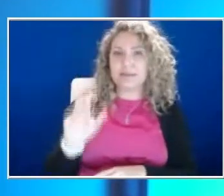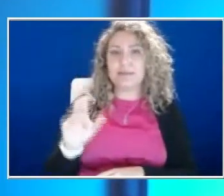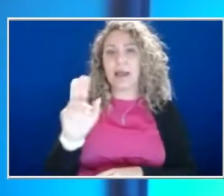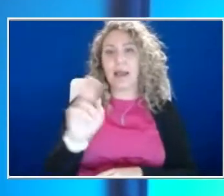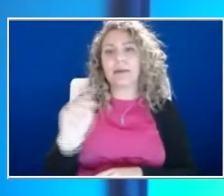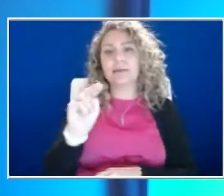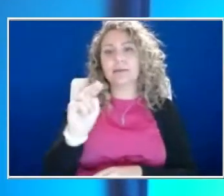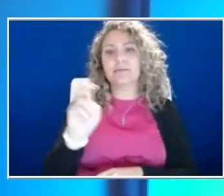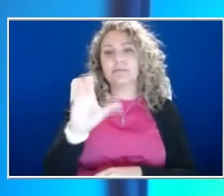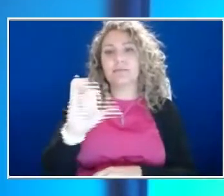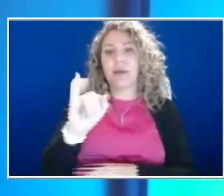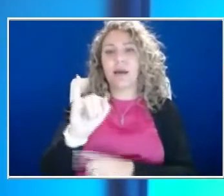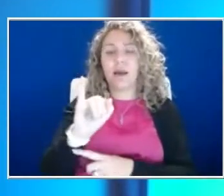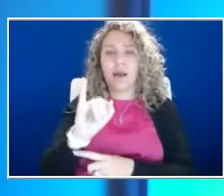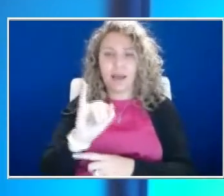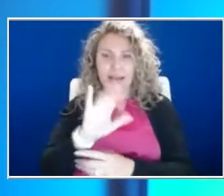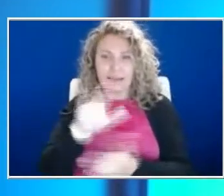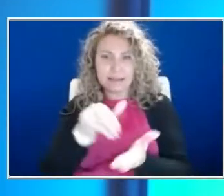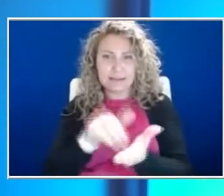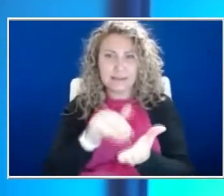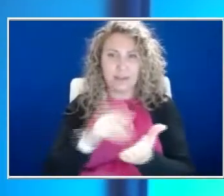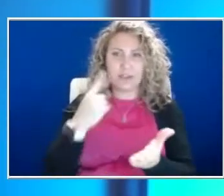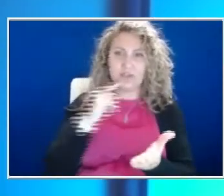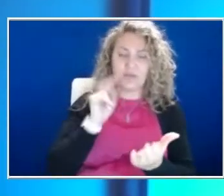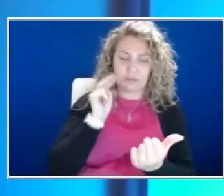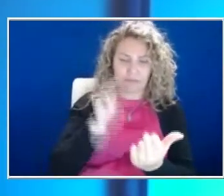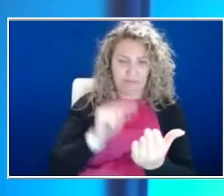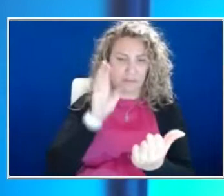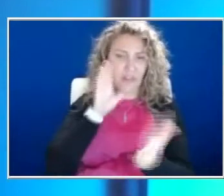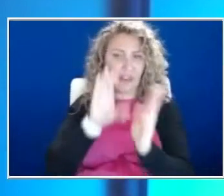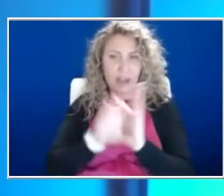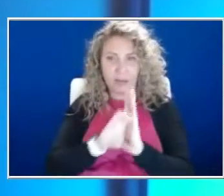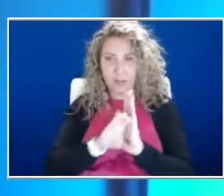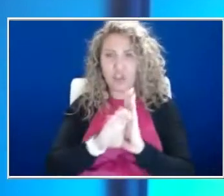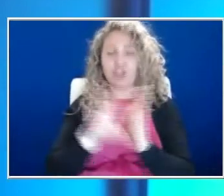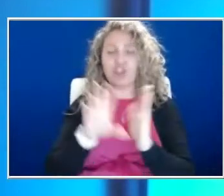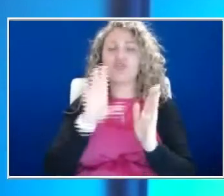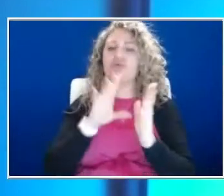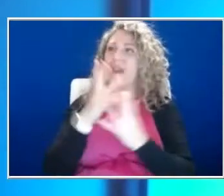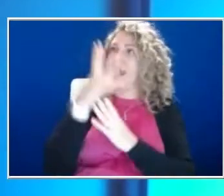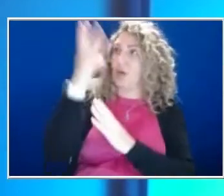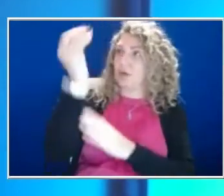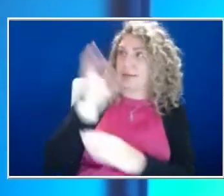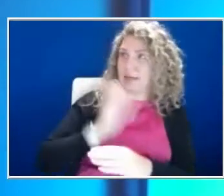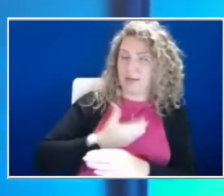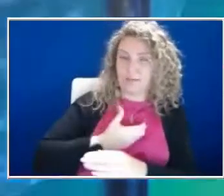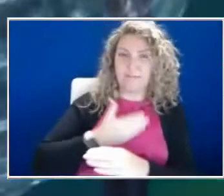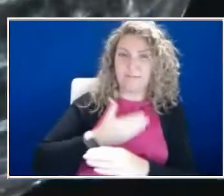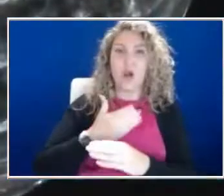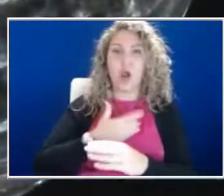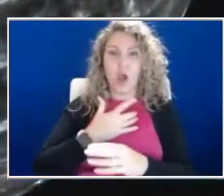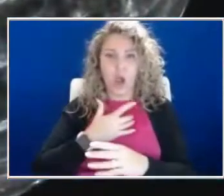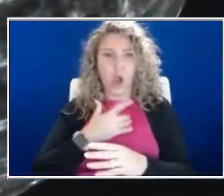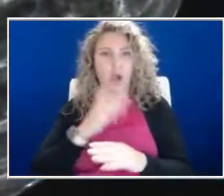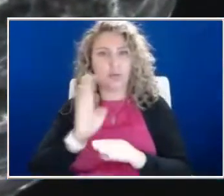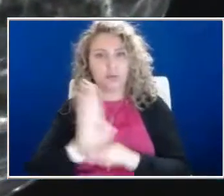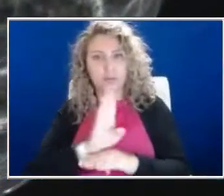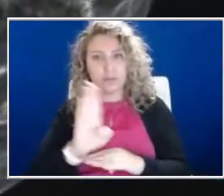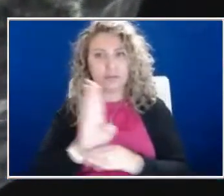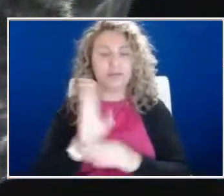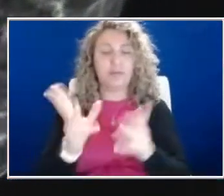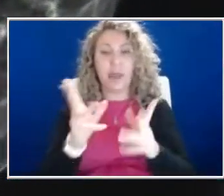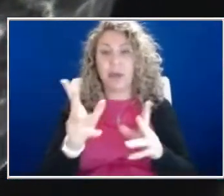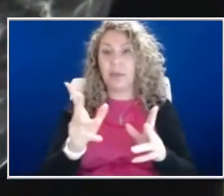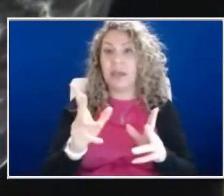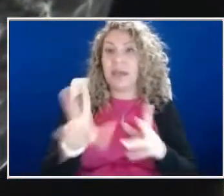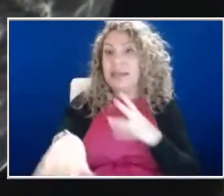centers, we take a look at the imaging that was performed outside of our organization, and maybe there's additional imaging that needs performed, and we